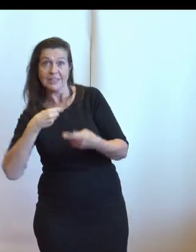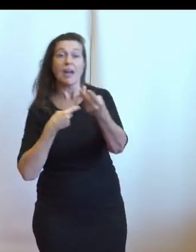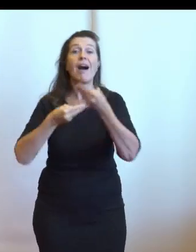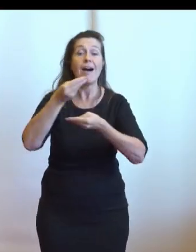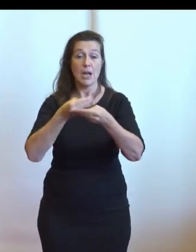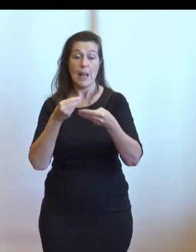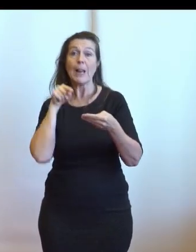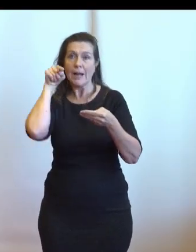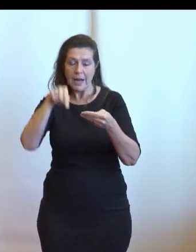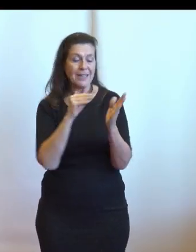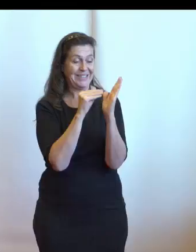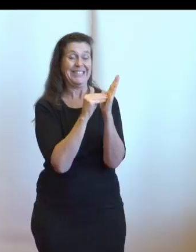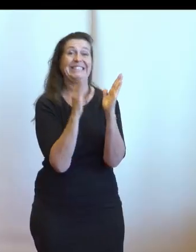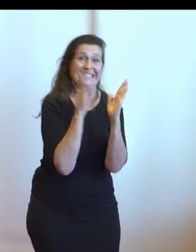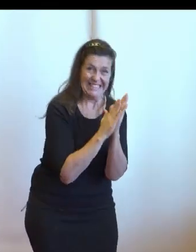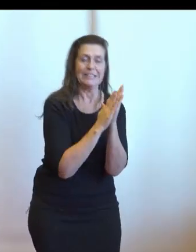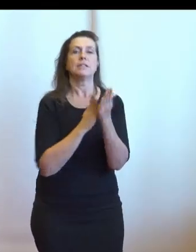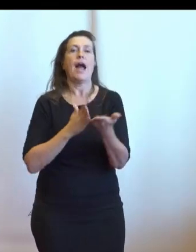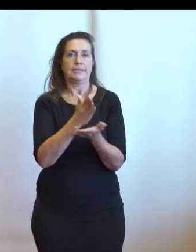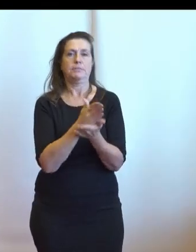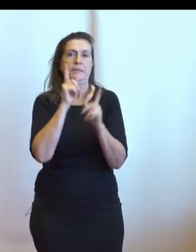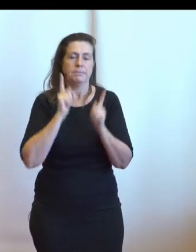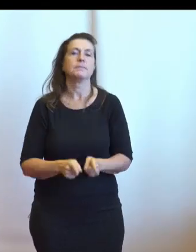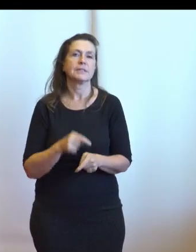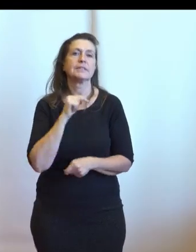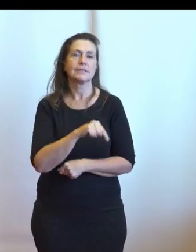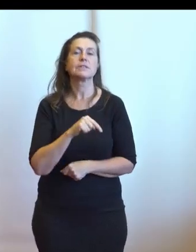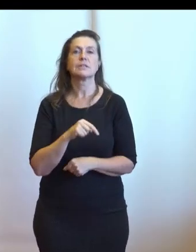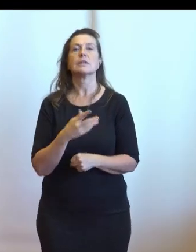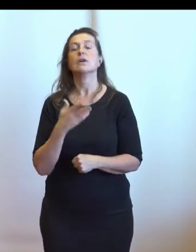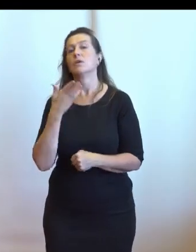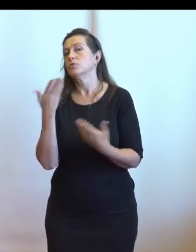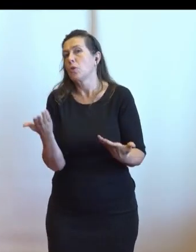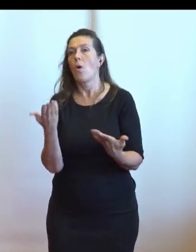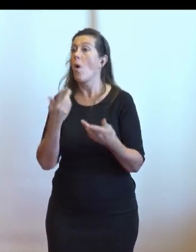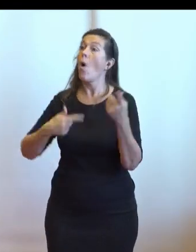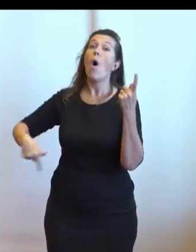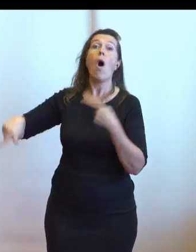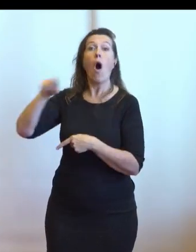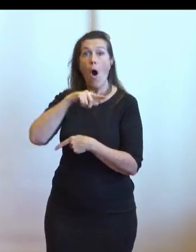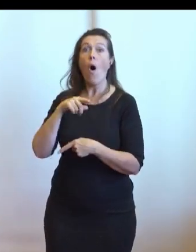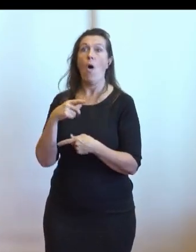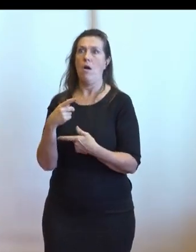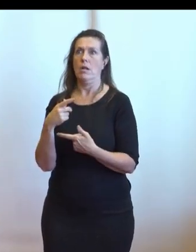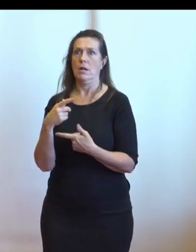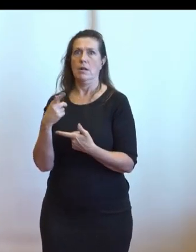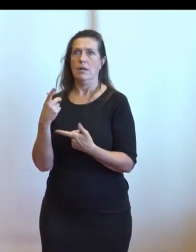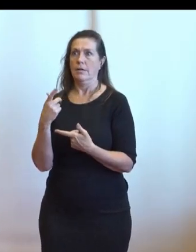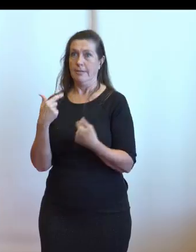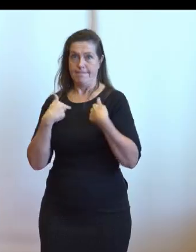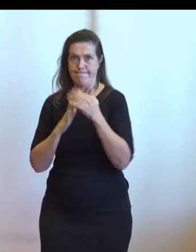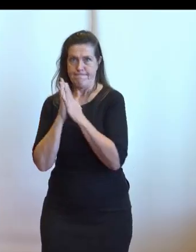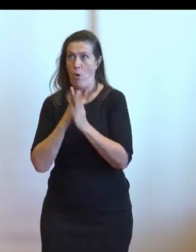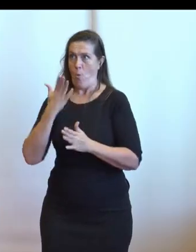will finally arrive to everything, what everybody is actually seeking at, to